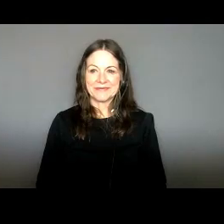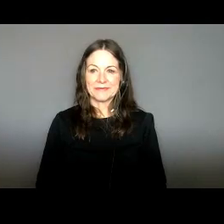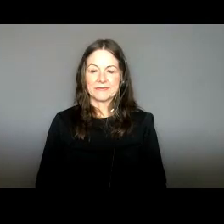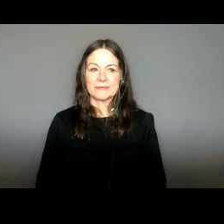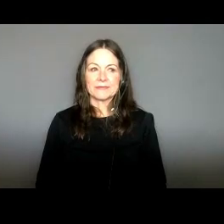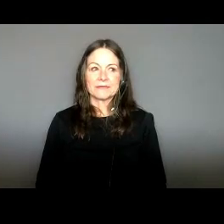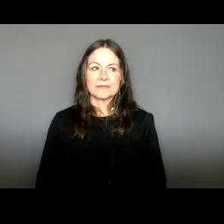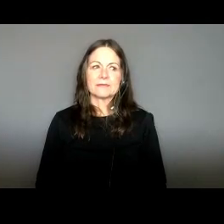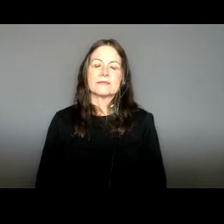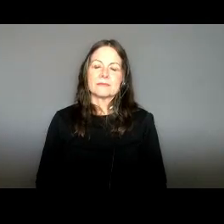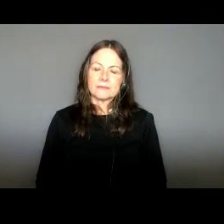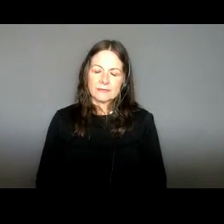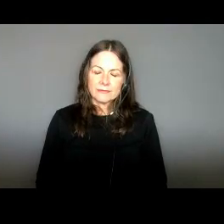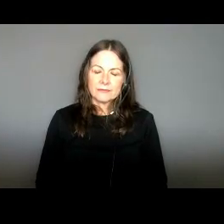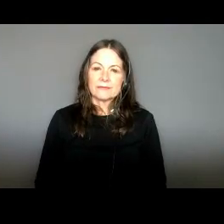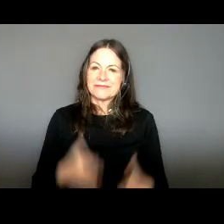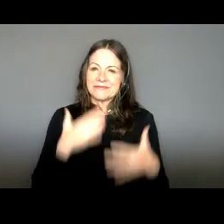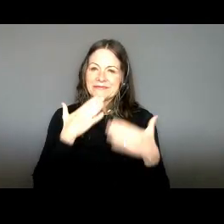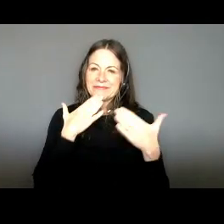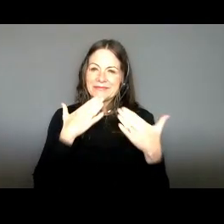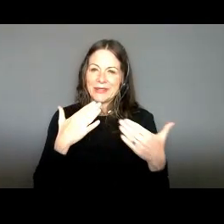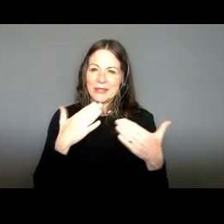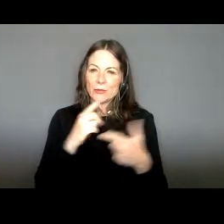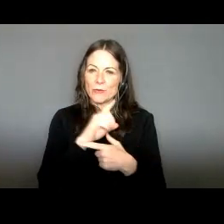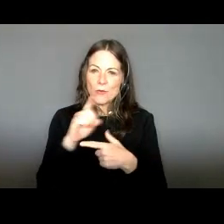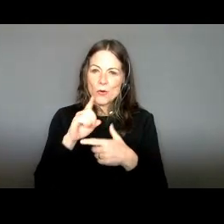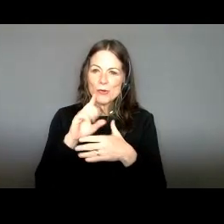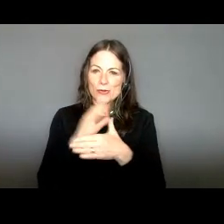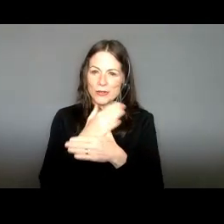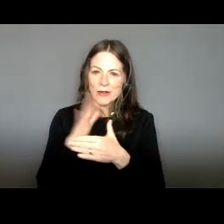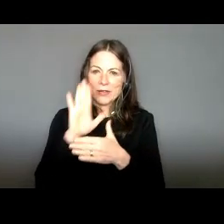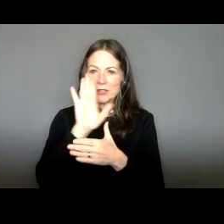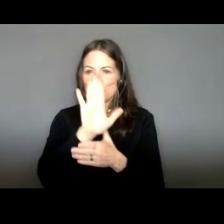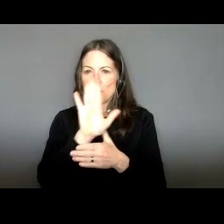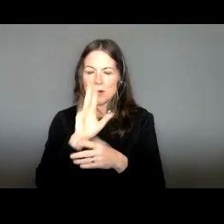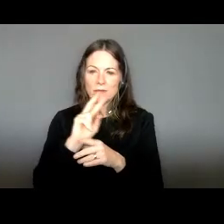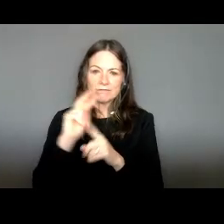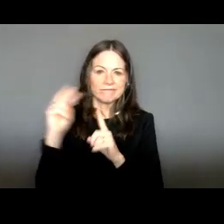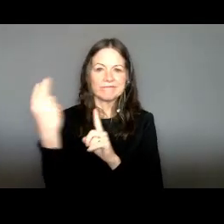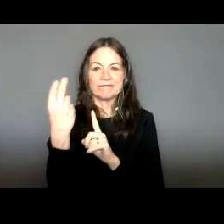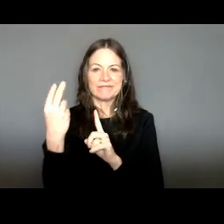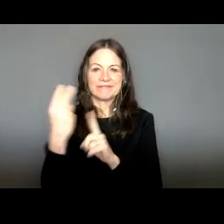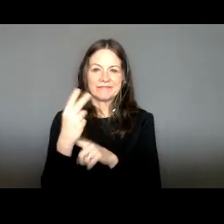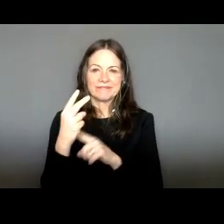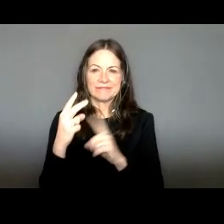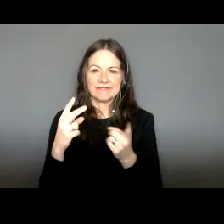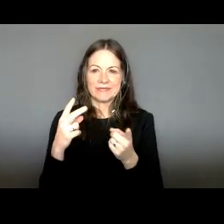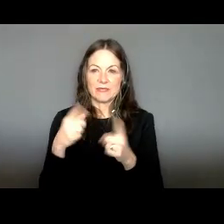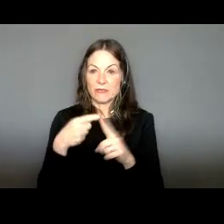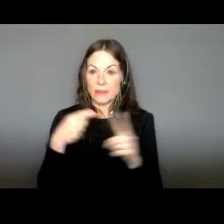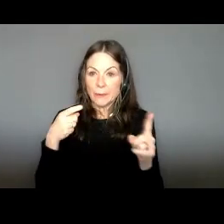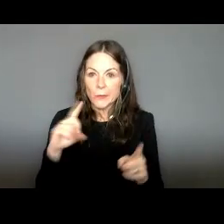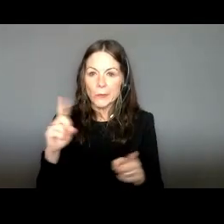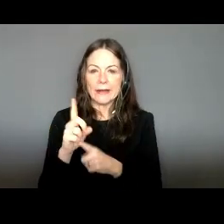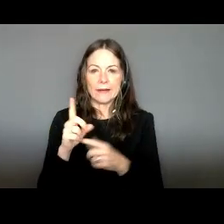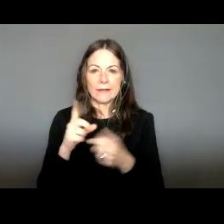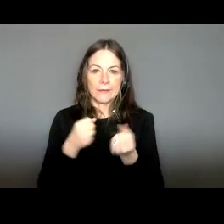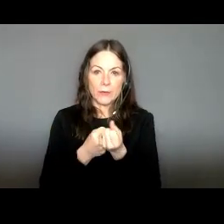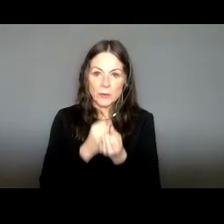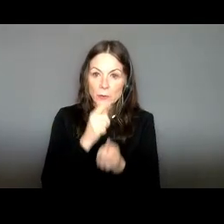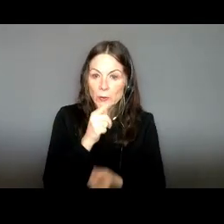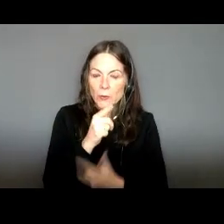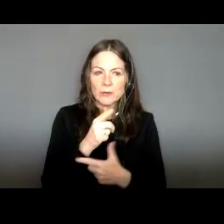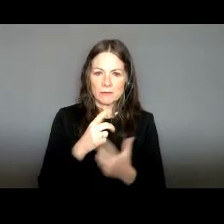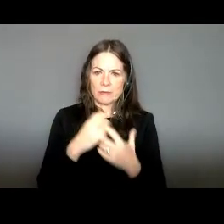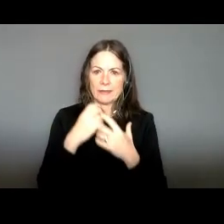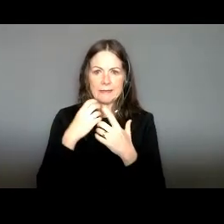Thank you again for sharing your insights with us. It's very valuable, and we really would like to create this space